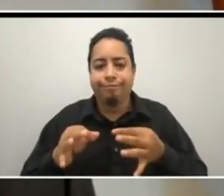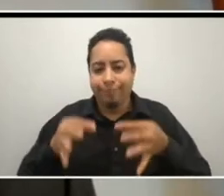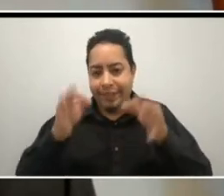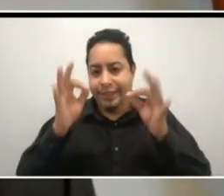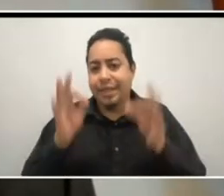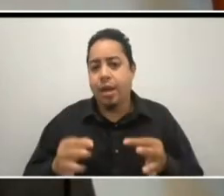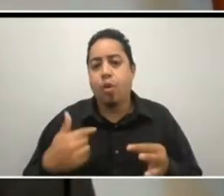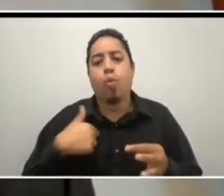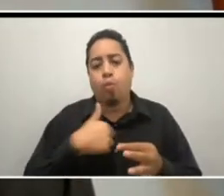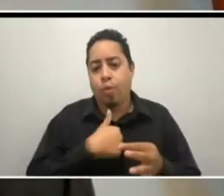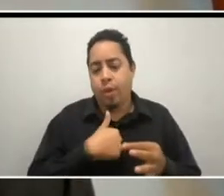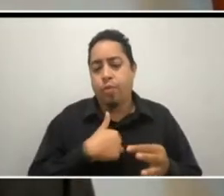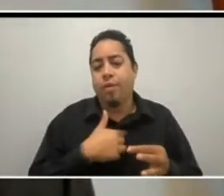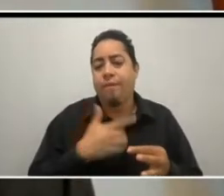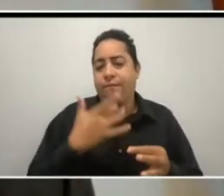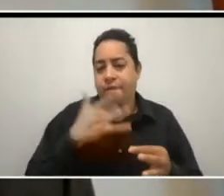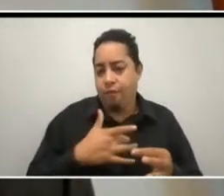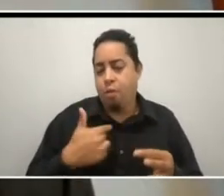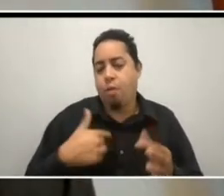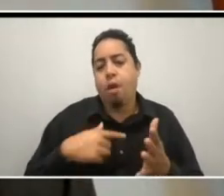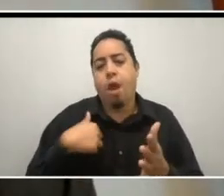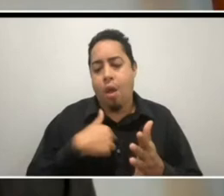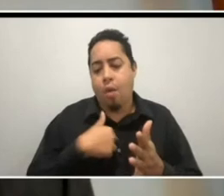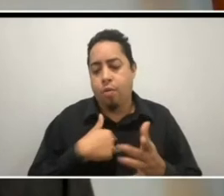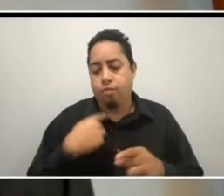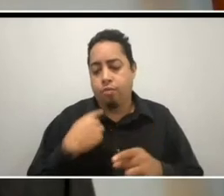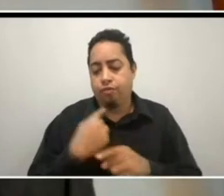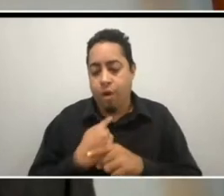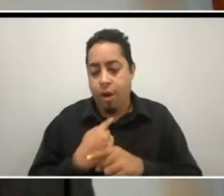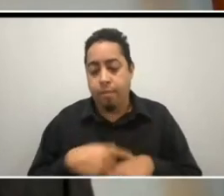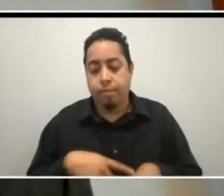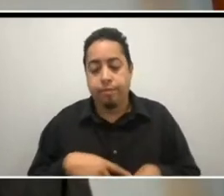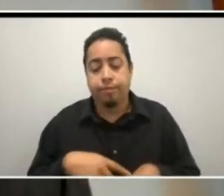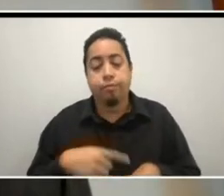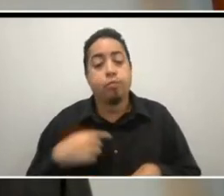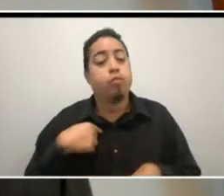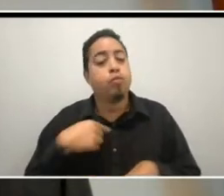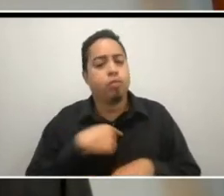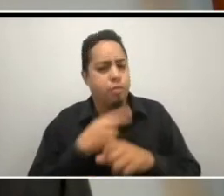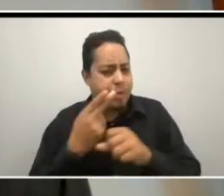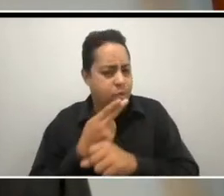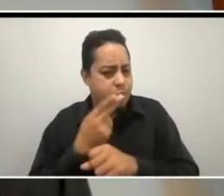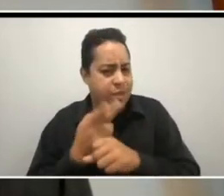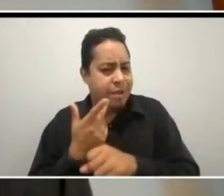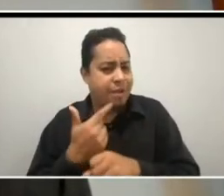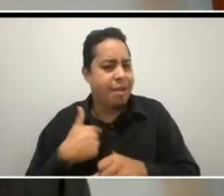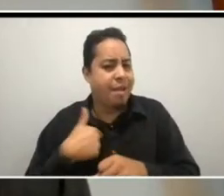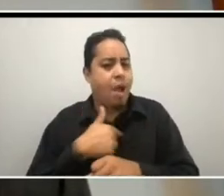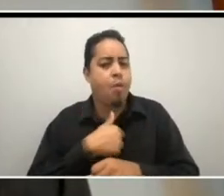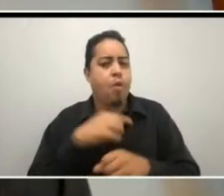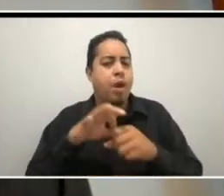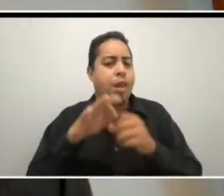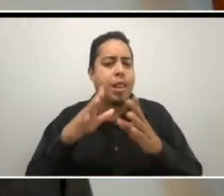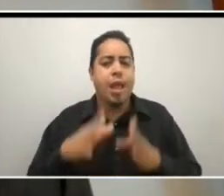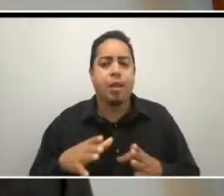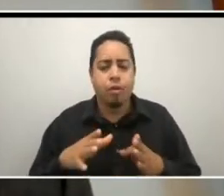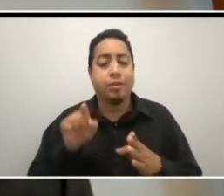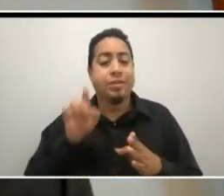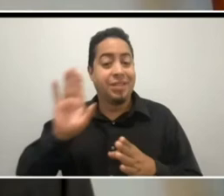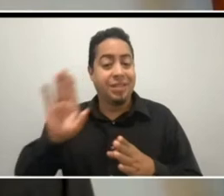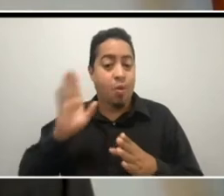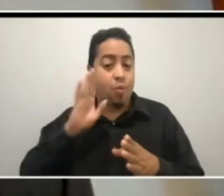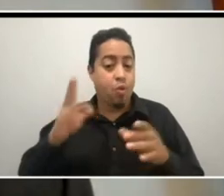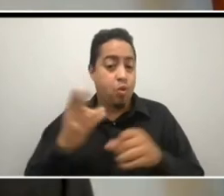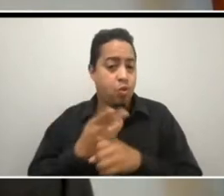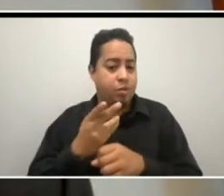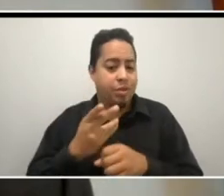using our electors. It would have been using our electors in ways that we weren't told about